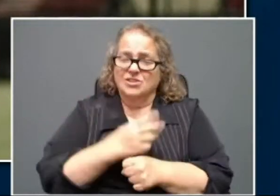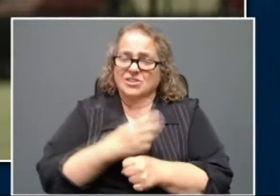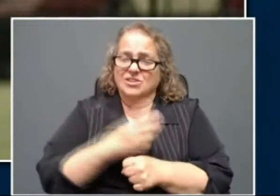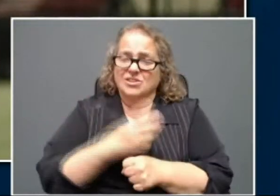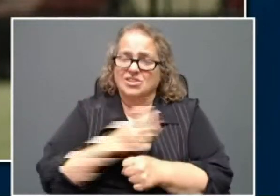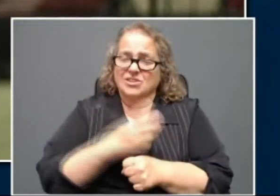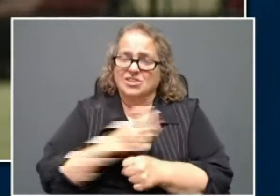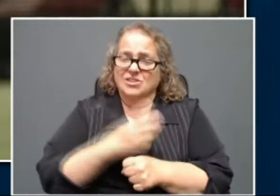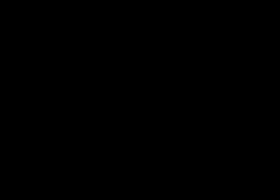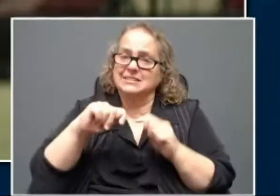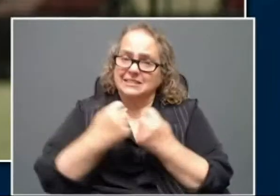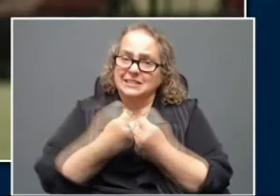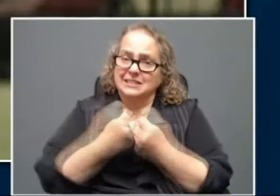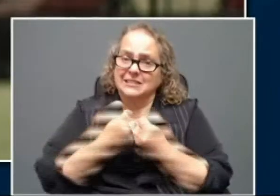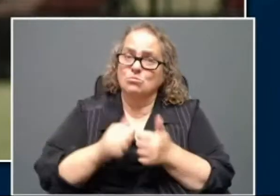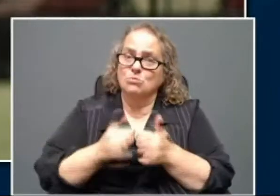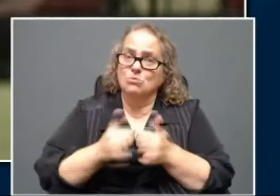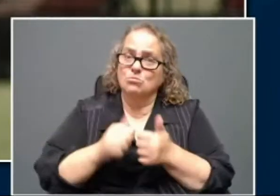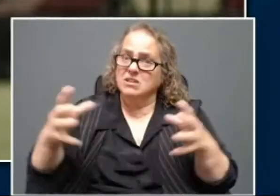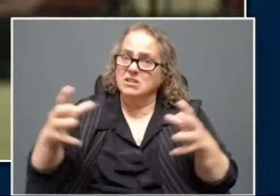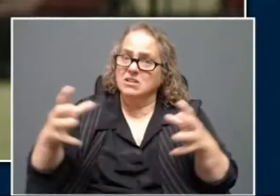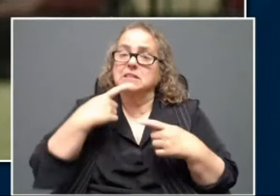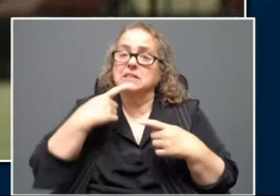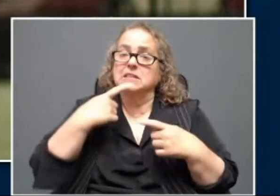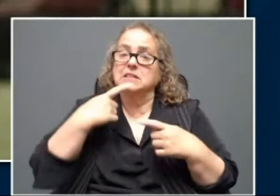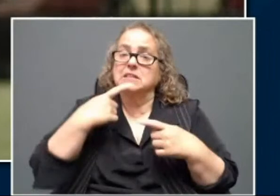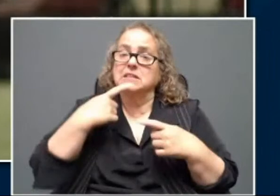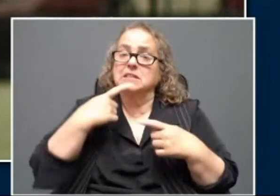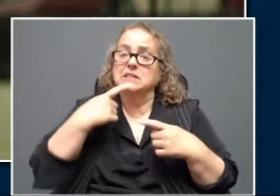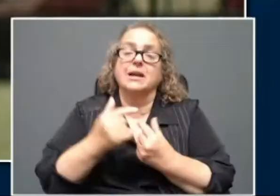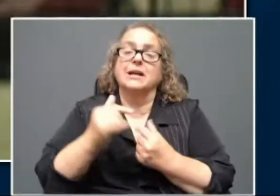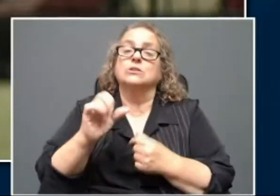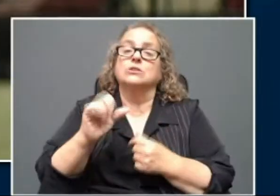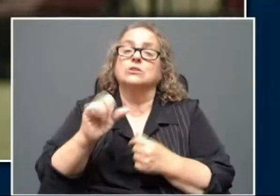success of the group is due to each